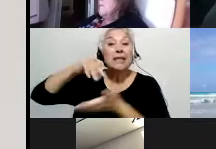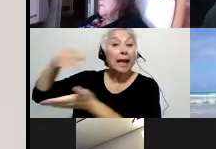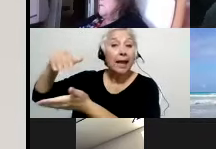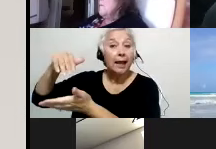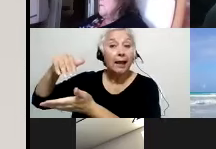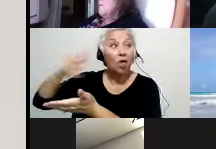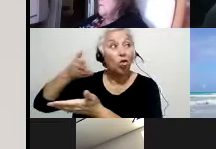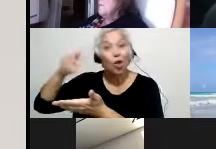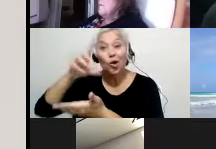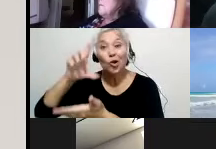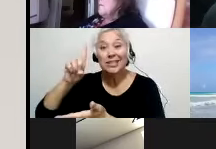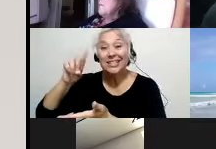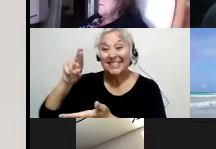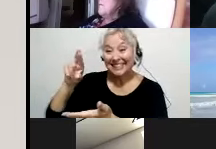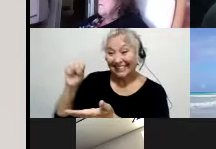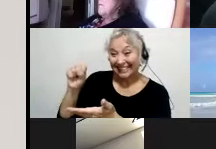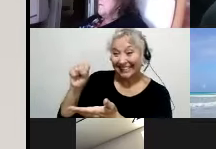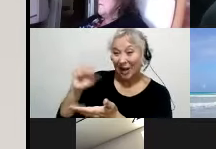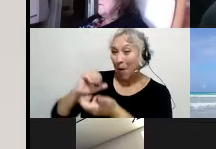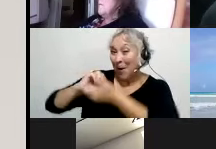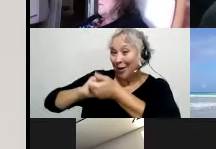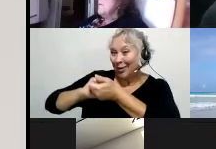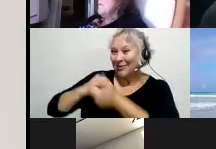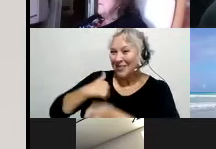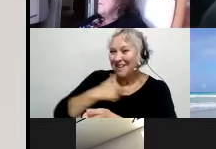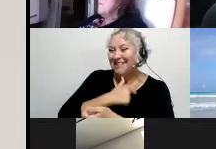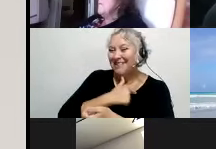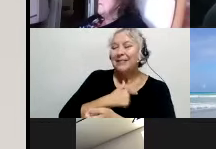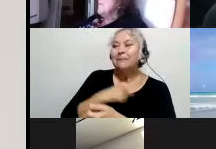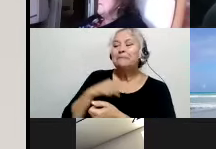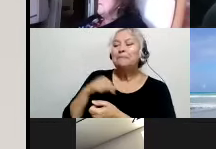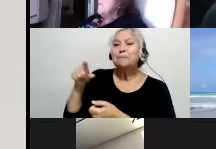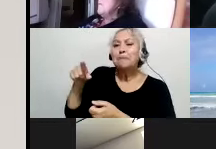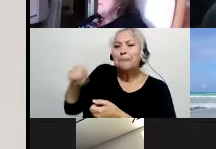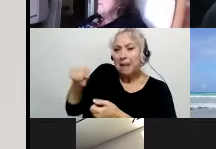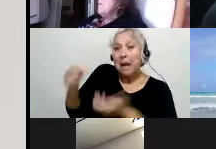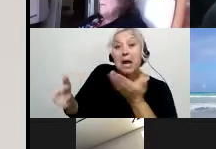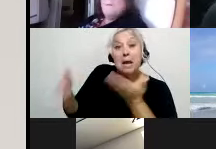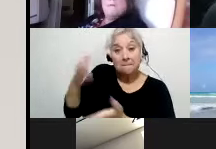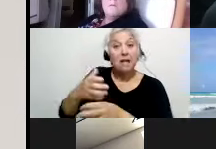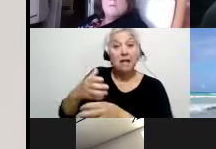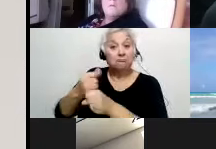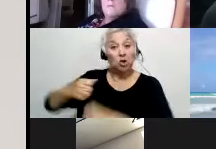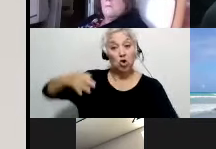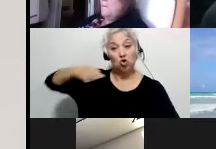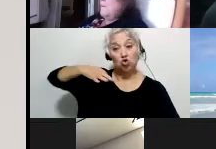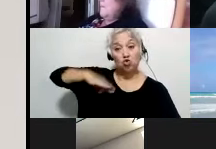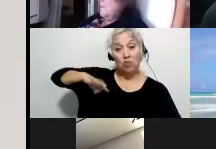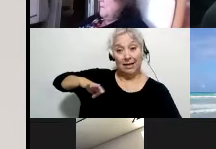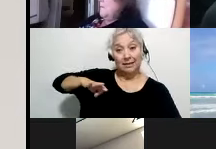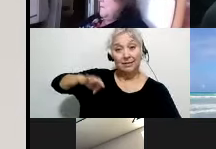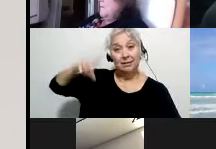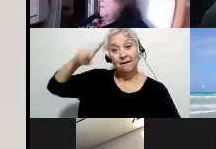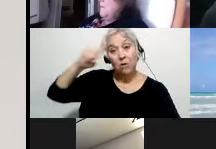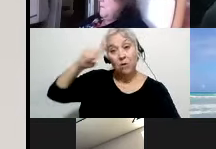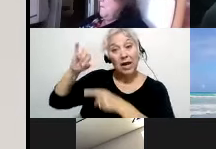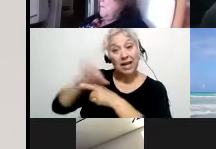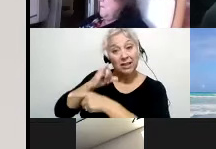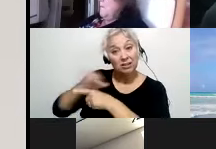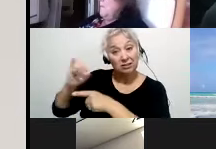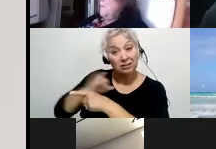the Department of Rehabilitation Services, they may receive credit for an